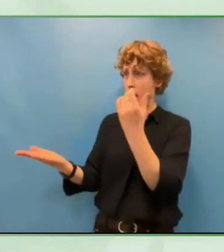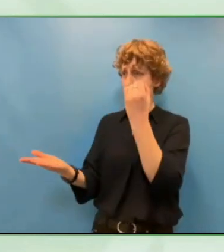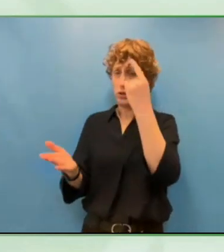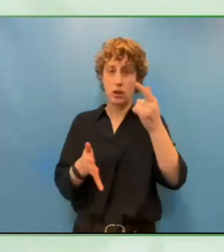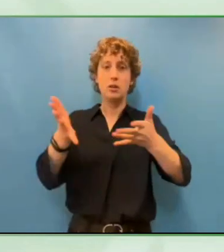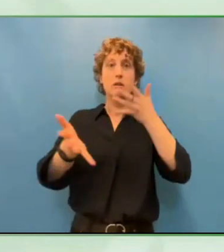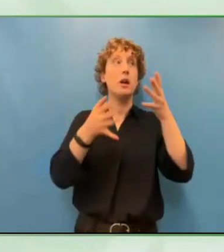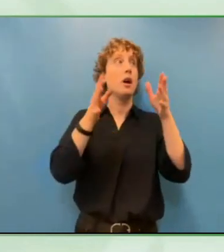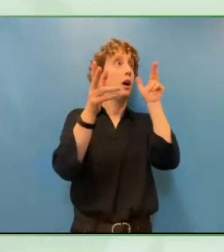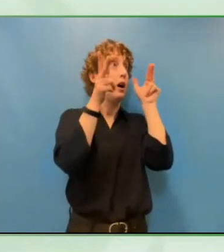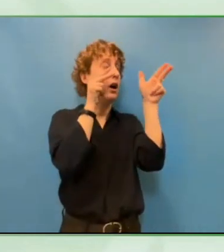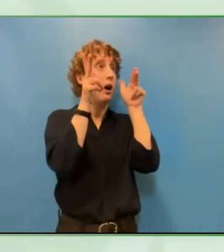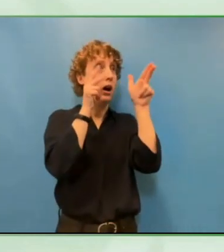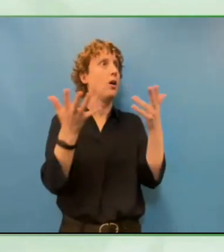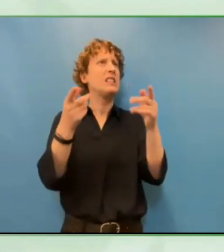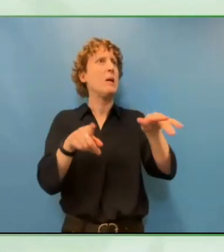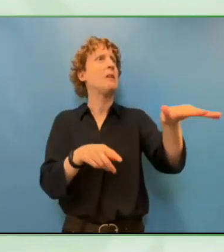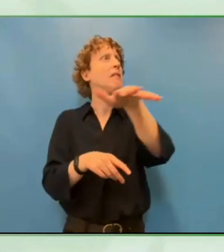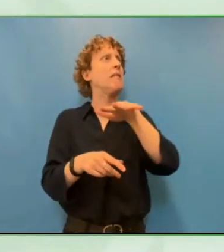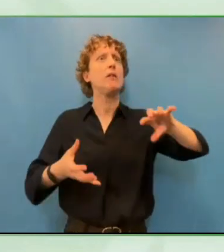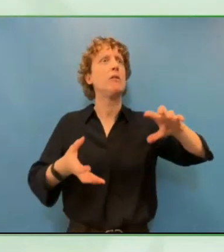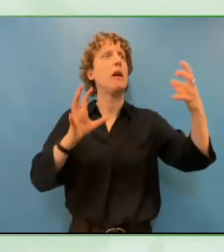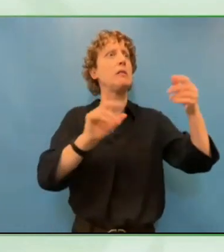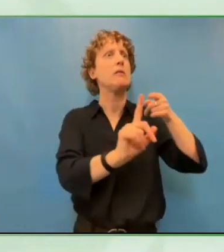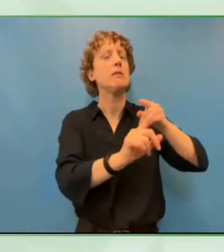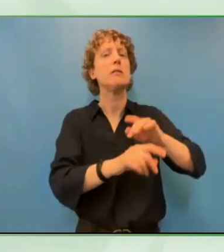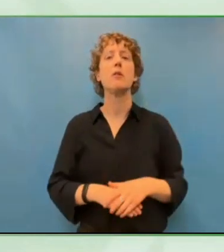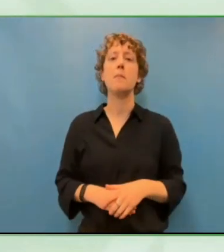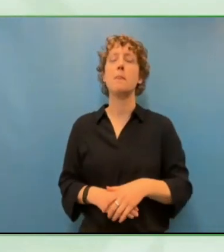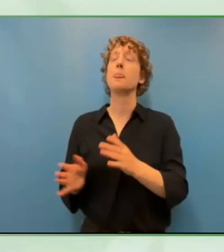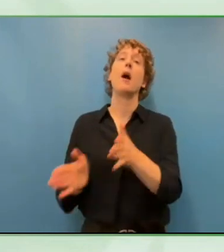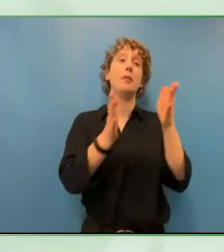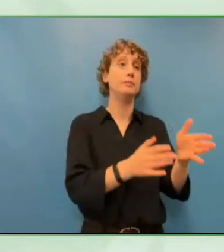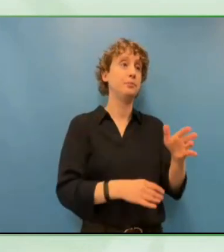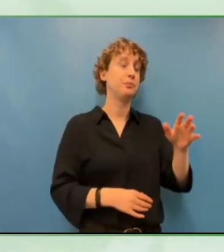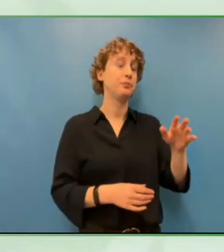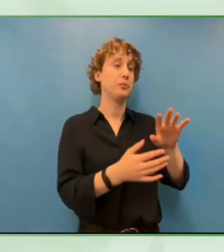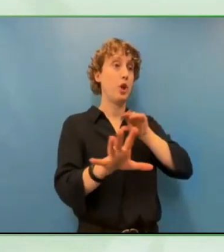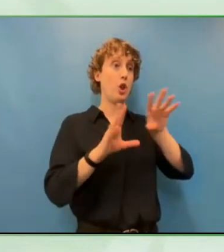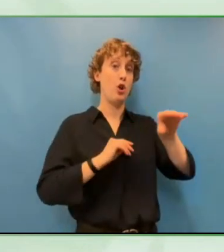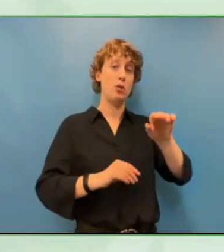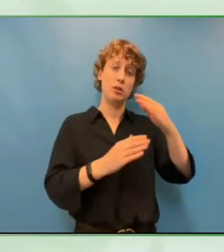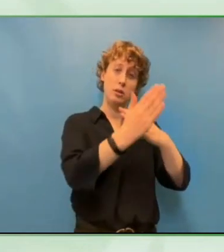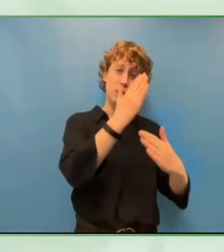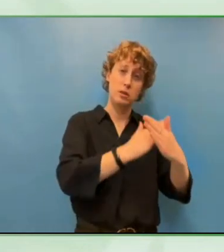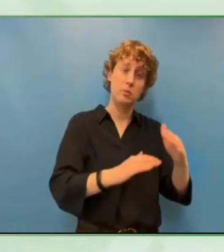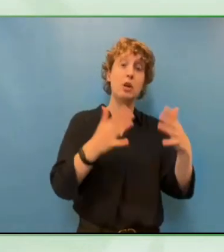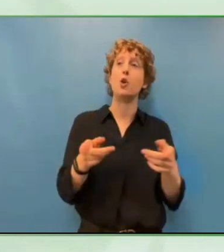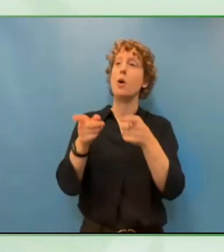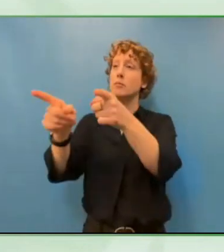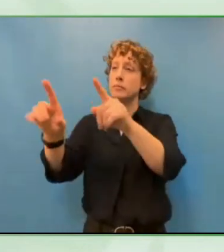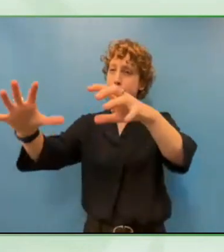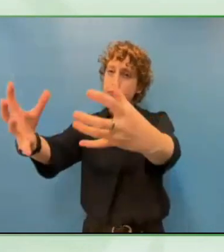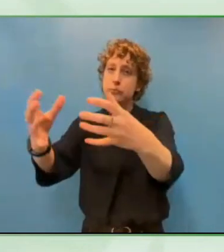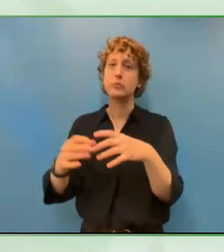when it comes to people with learning disabilities or people who experience difficulties